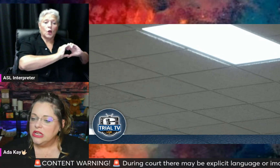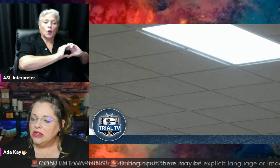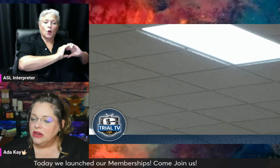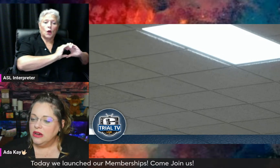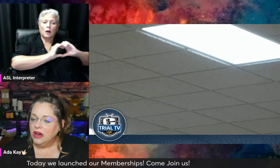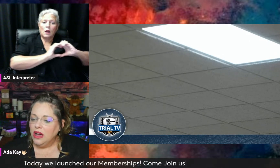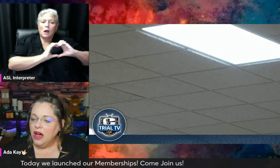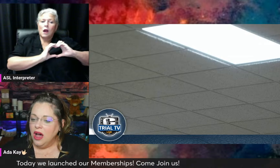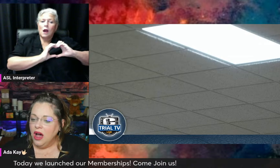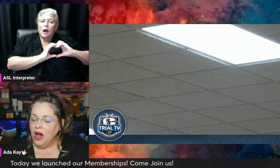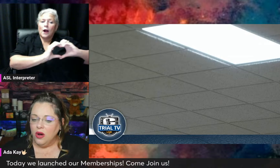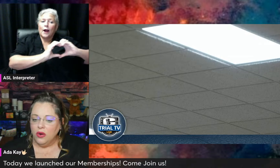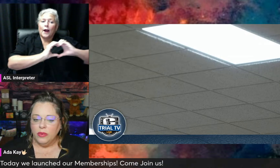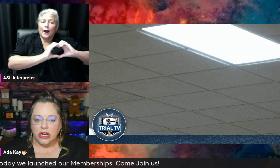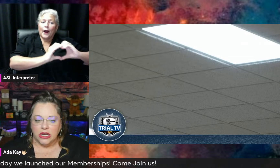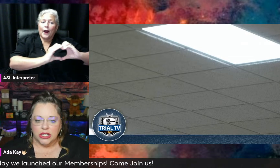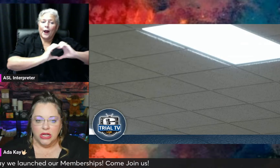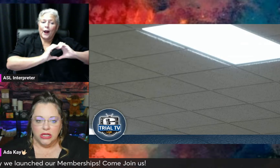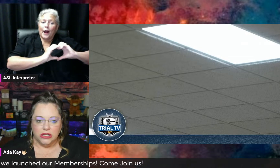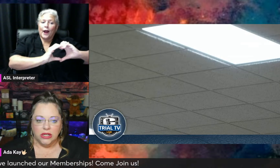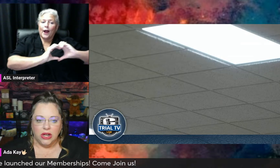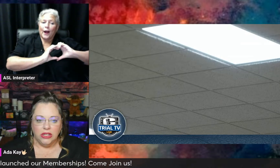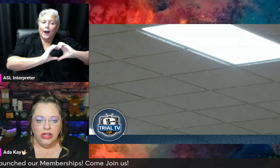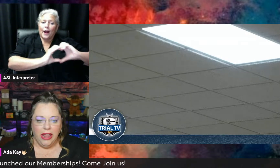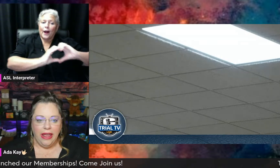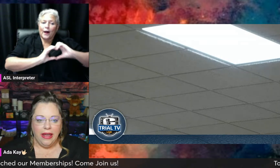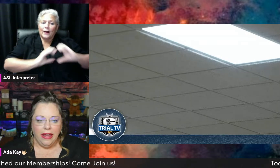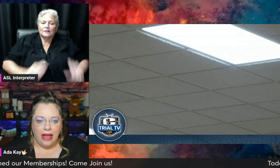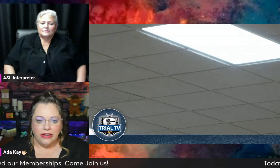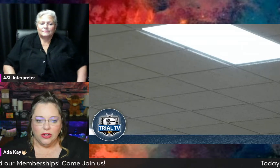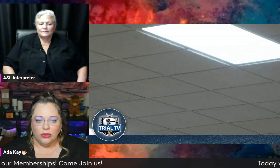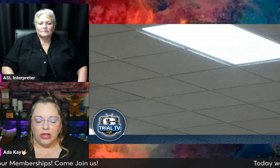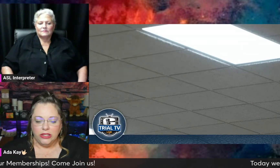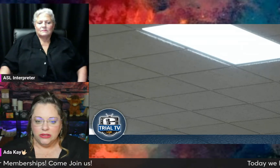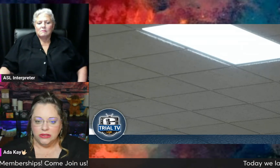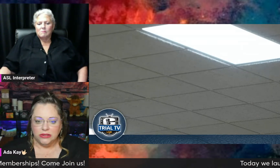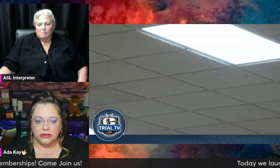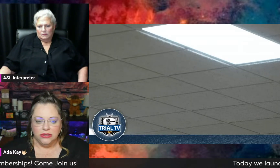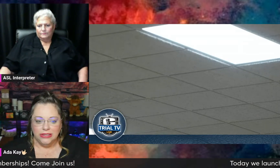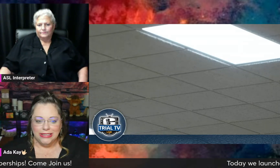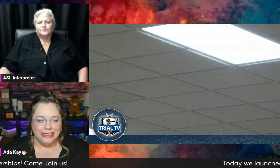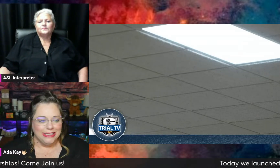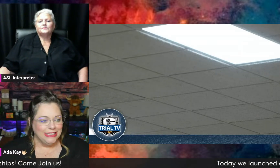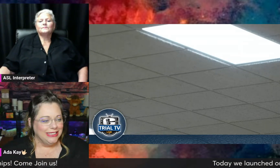ones. Oh my gosh. Yeah, I know, right?